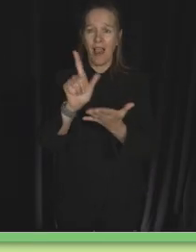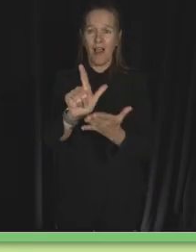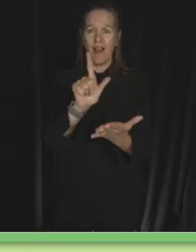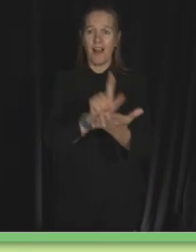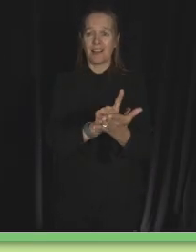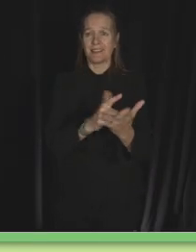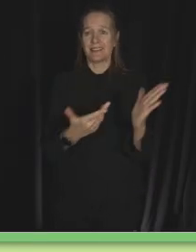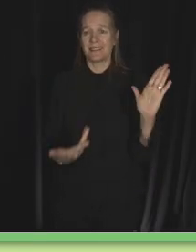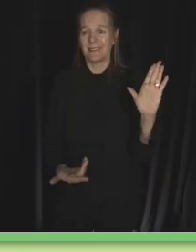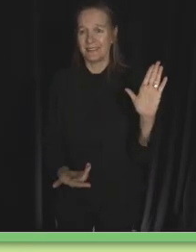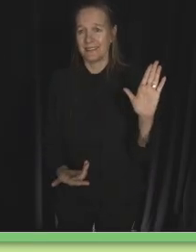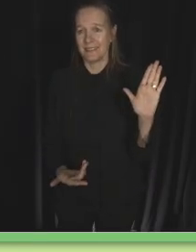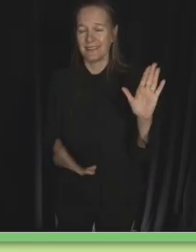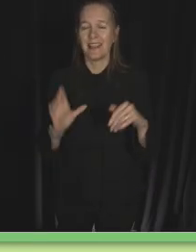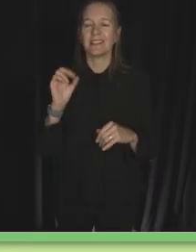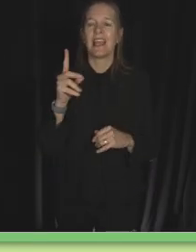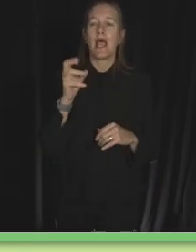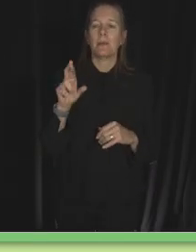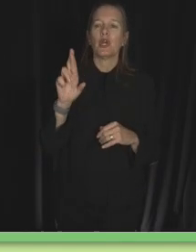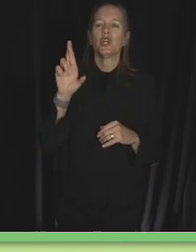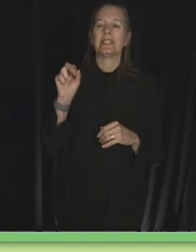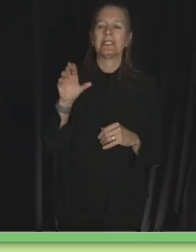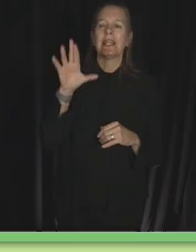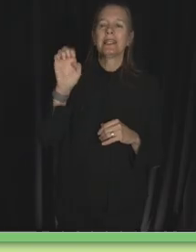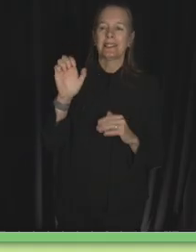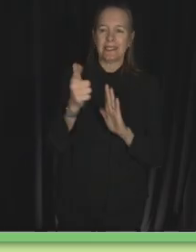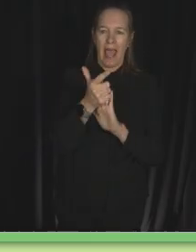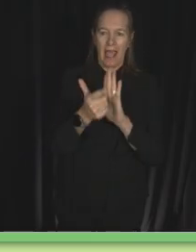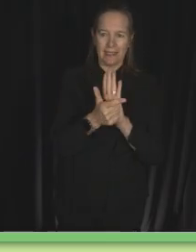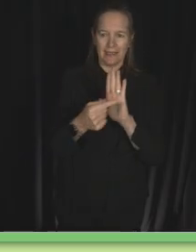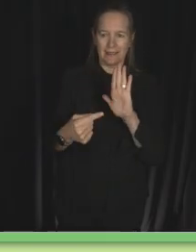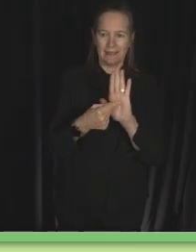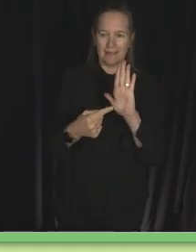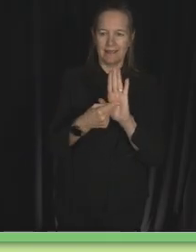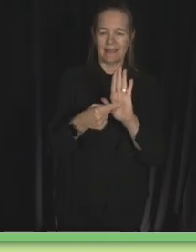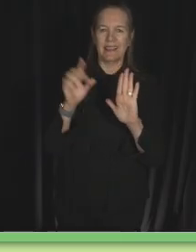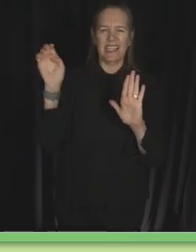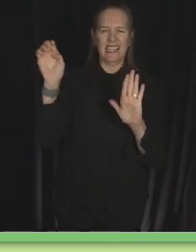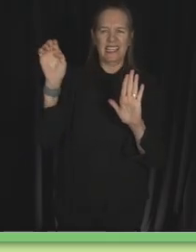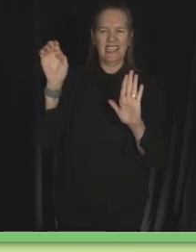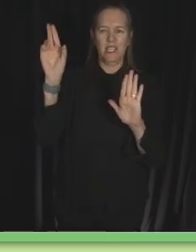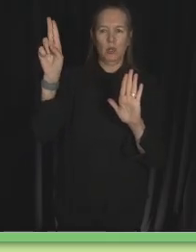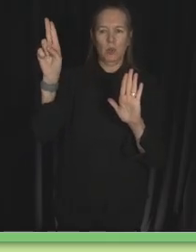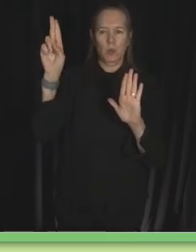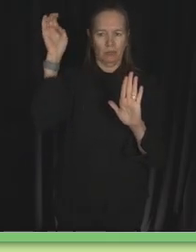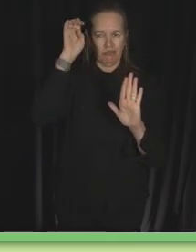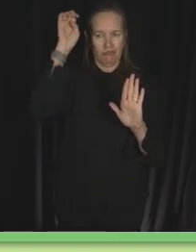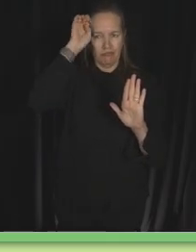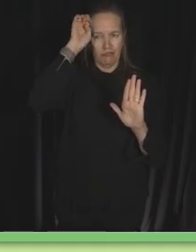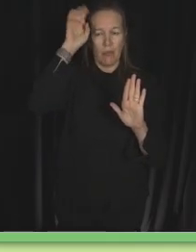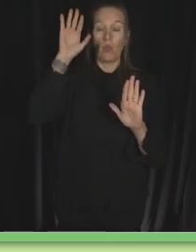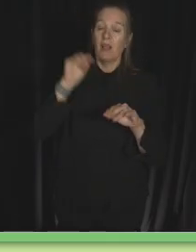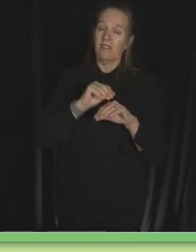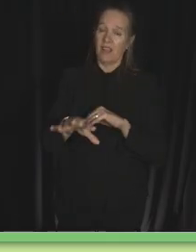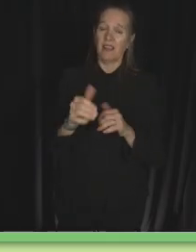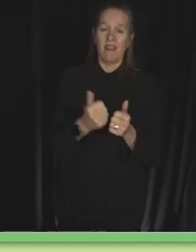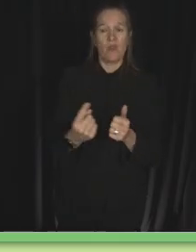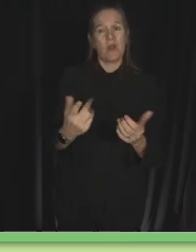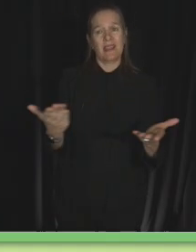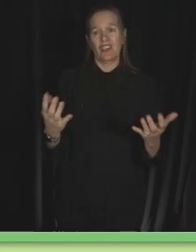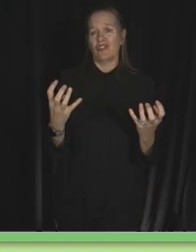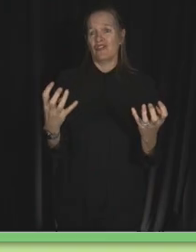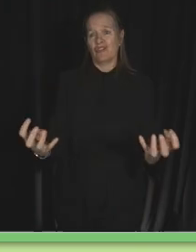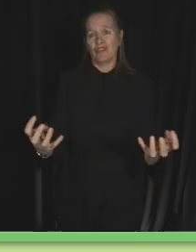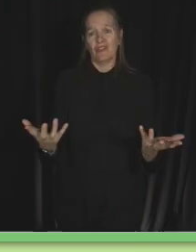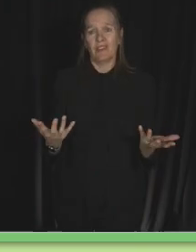The Cyber Resilience Act in the EU is something that's going to affect everybody here in this room, because even if you're